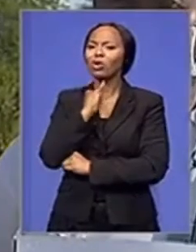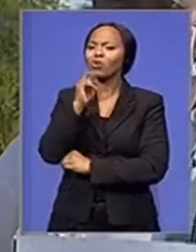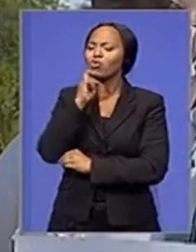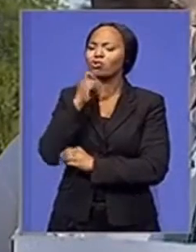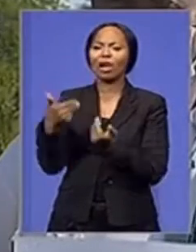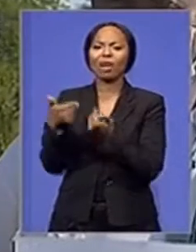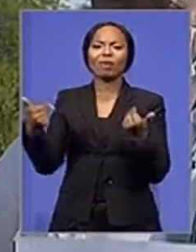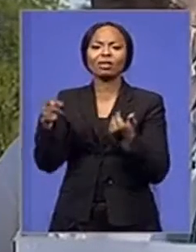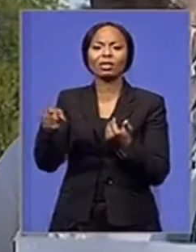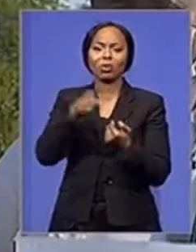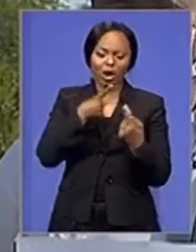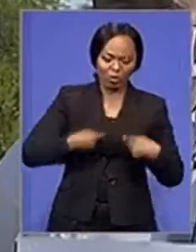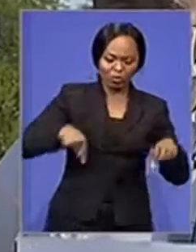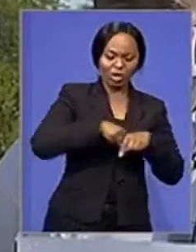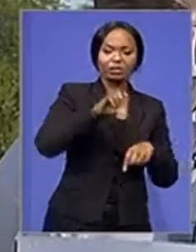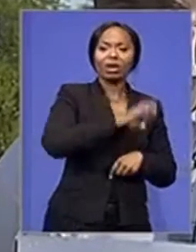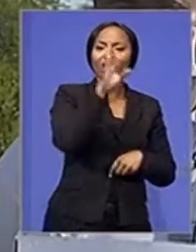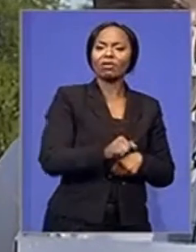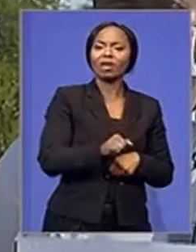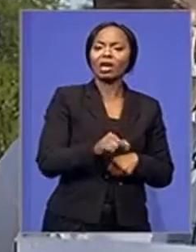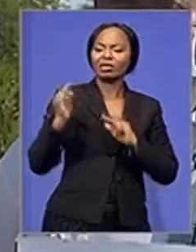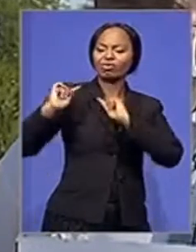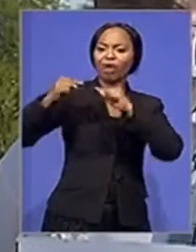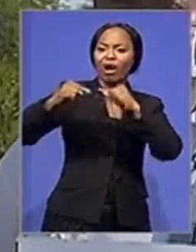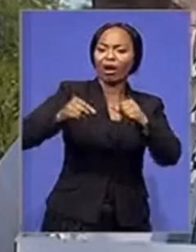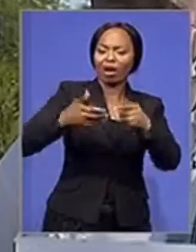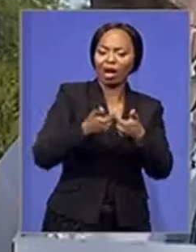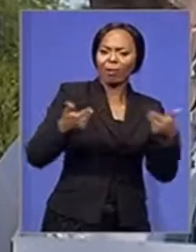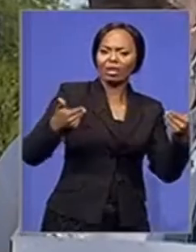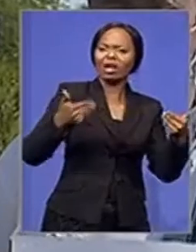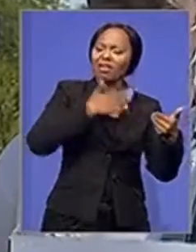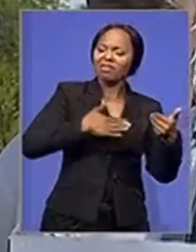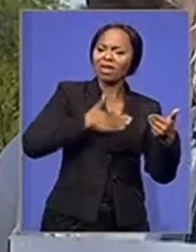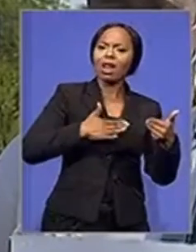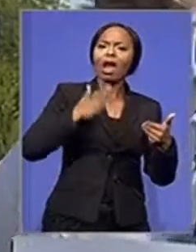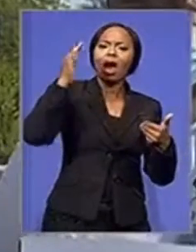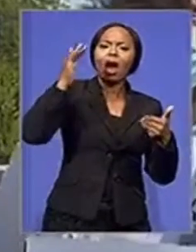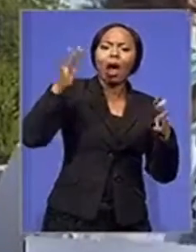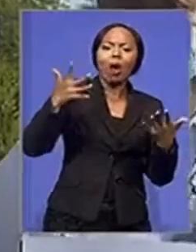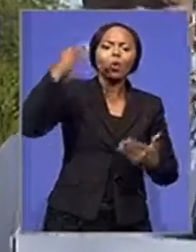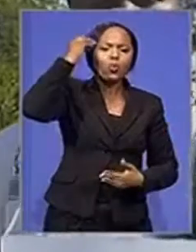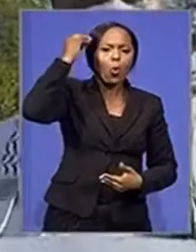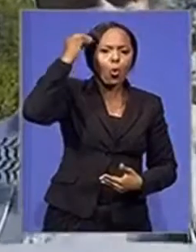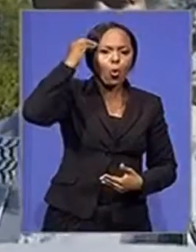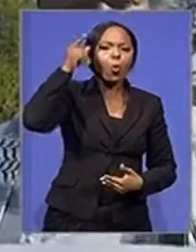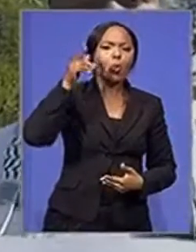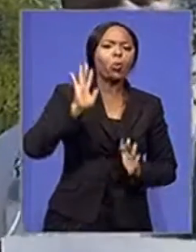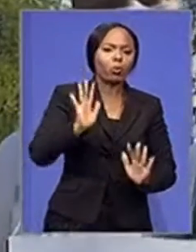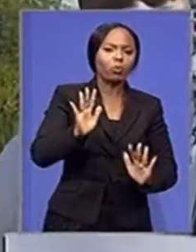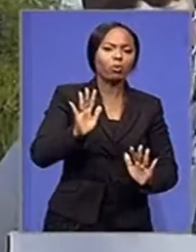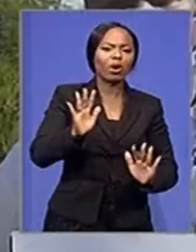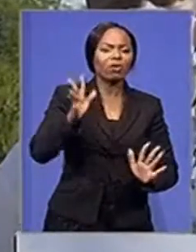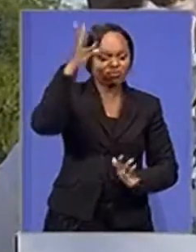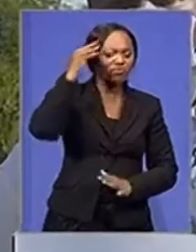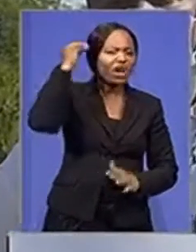as a country, we have suffered from apartheid and we know how it feels. So that's one. But secondly, we have